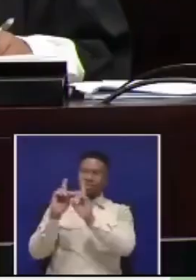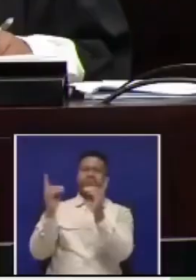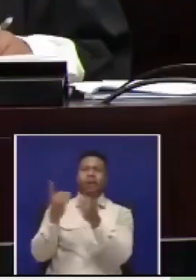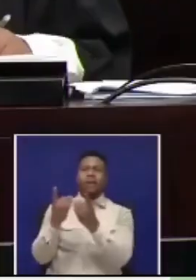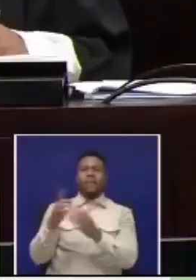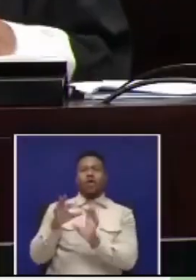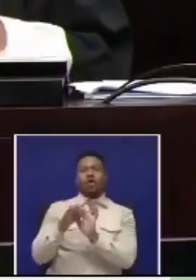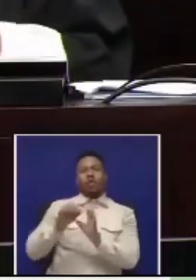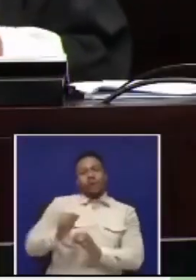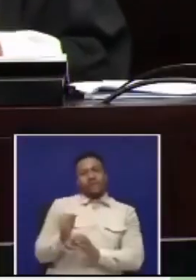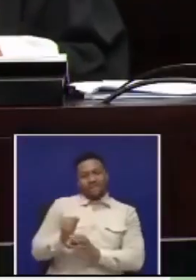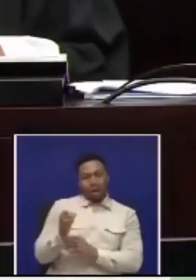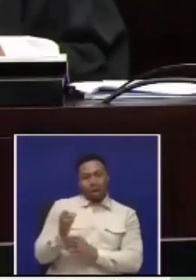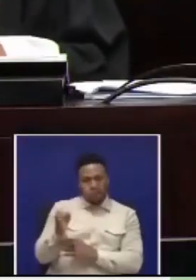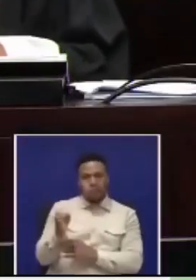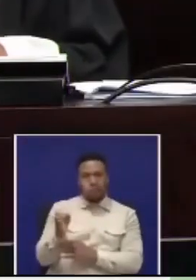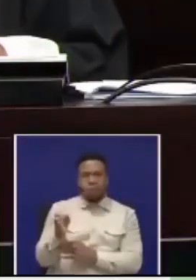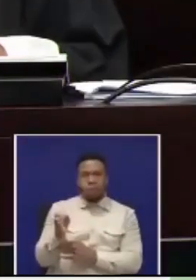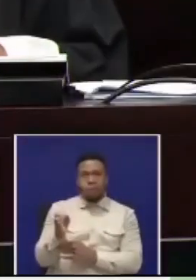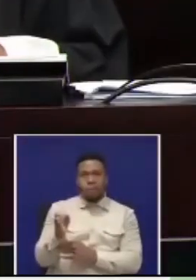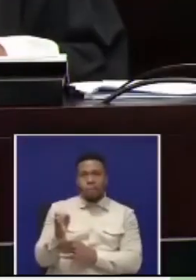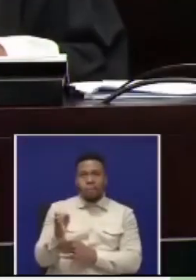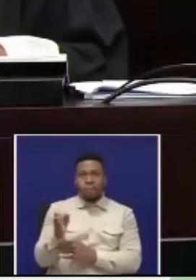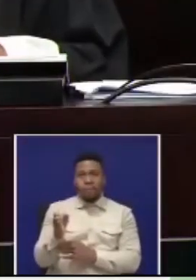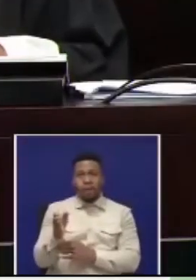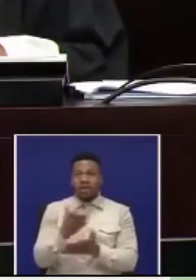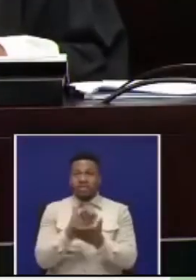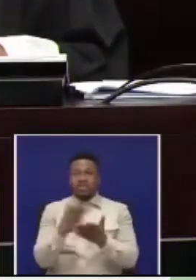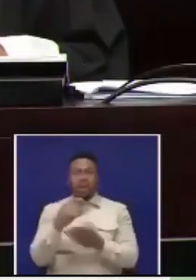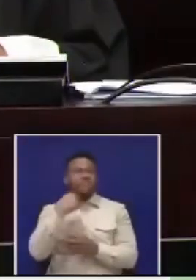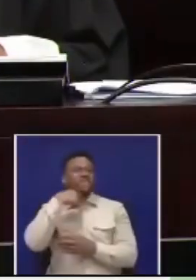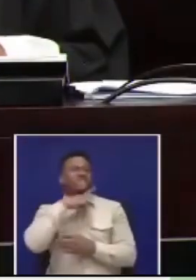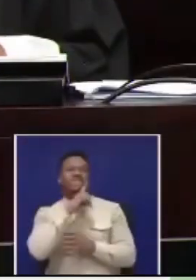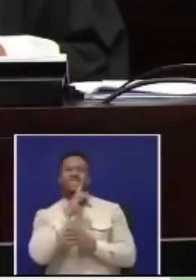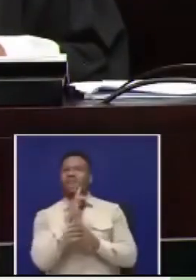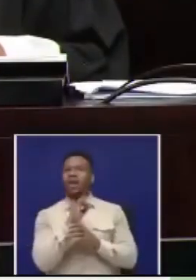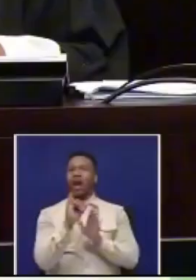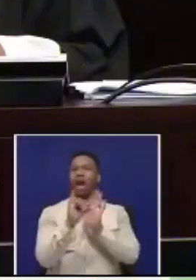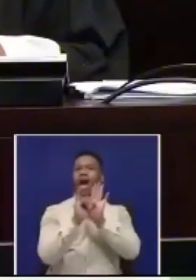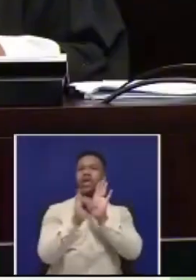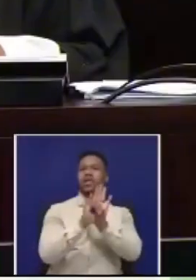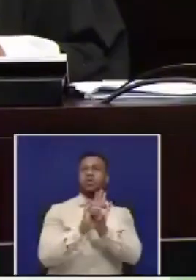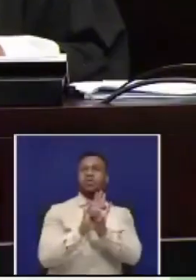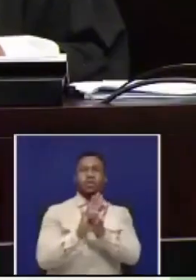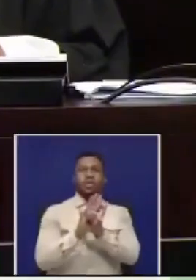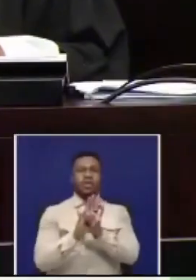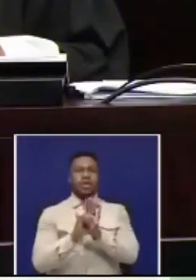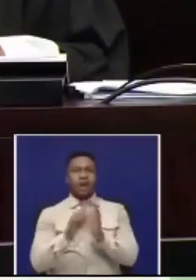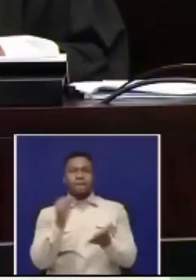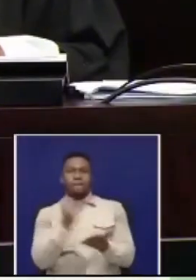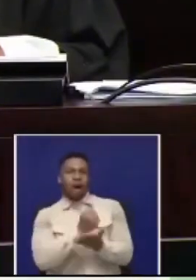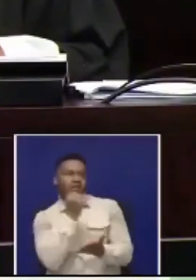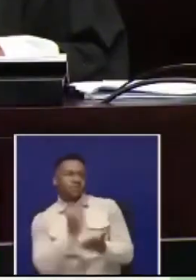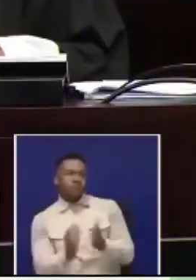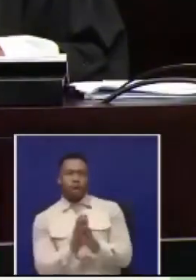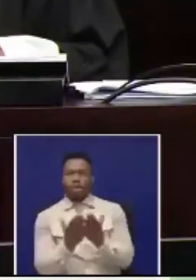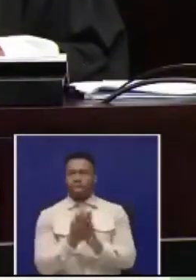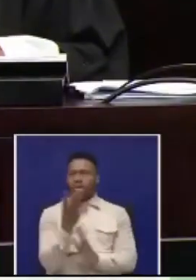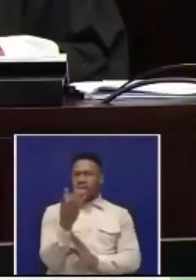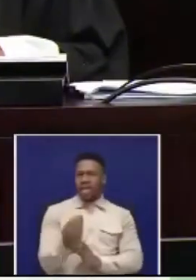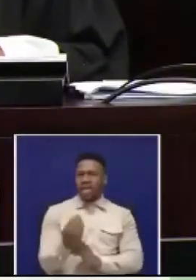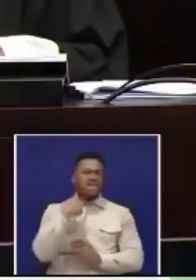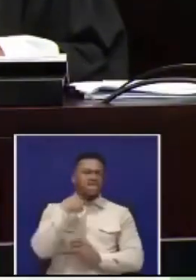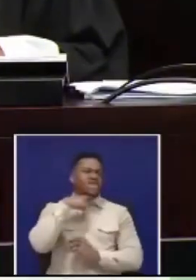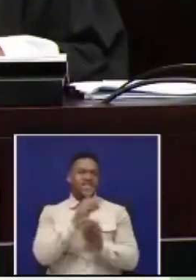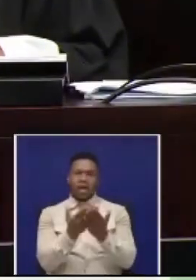without documentation, while many others carry fake IDs, fake passports, are in possession of fake study permits